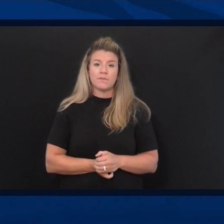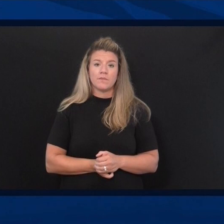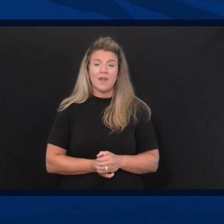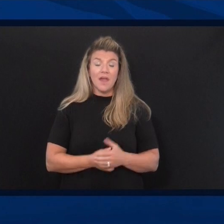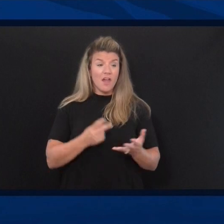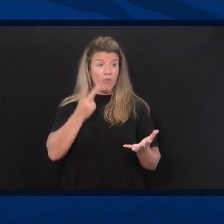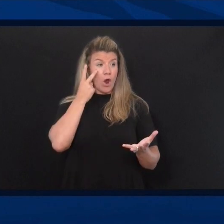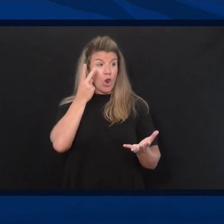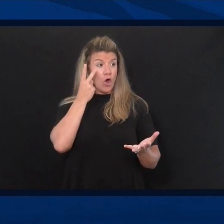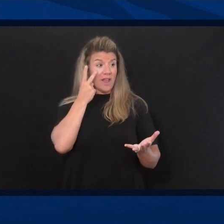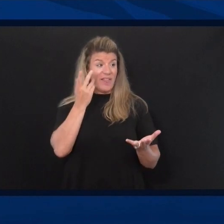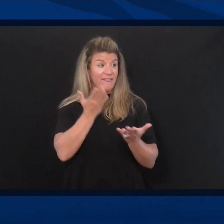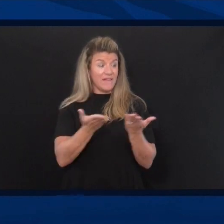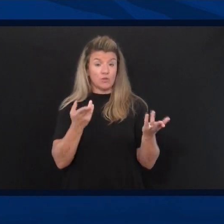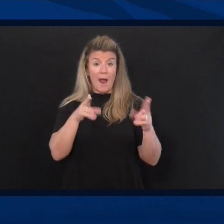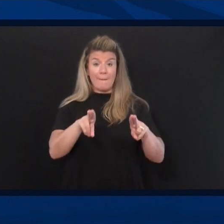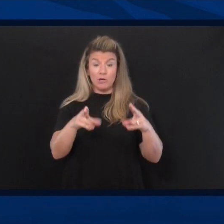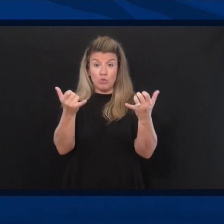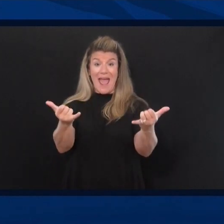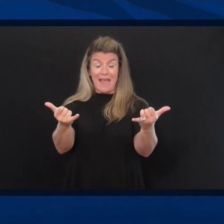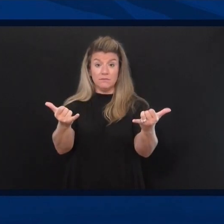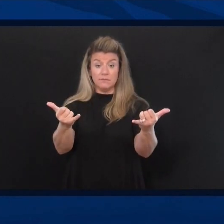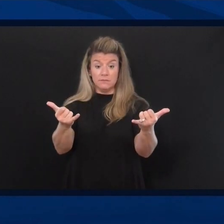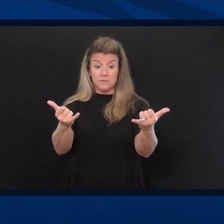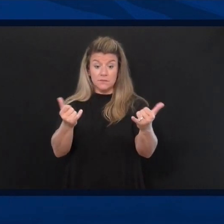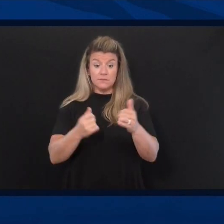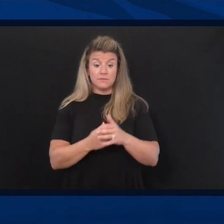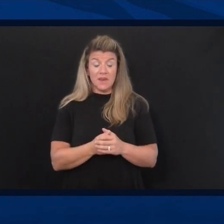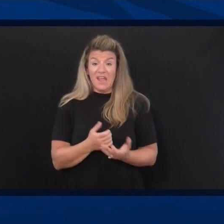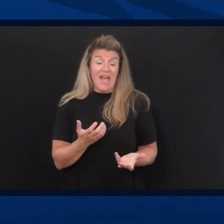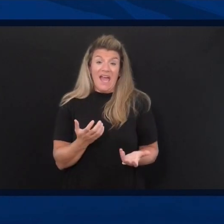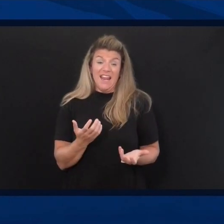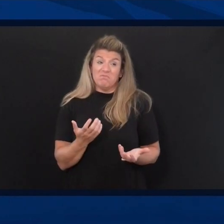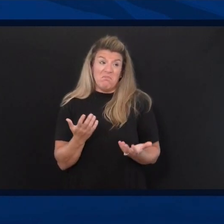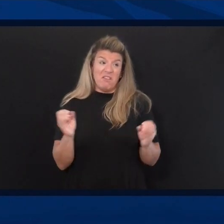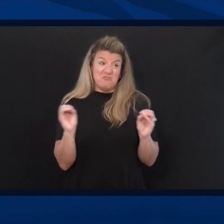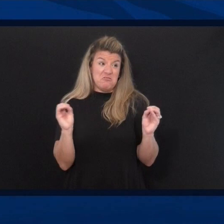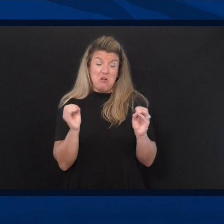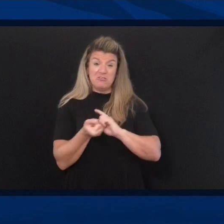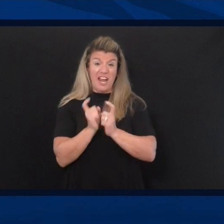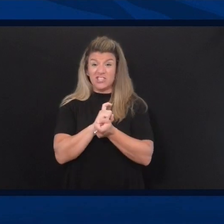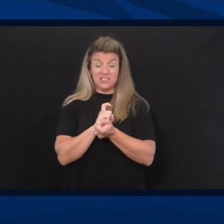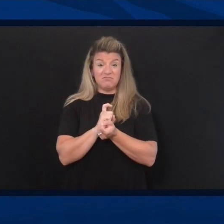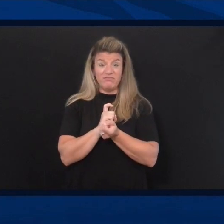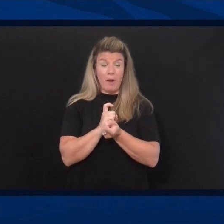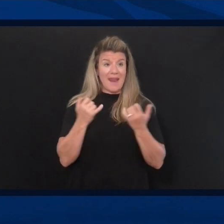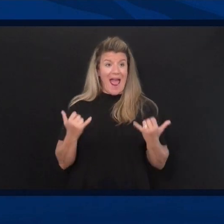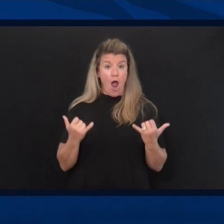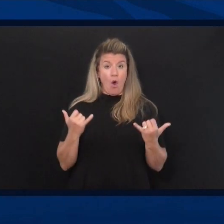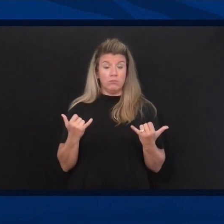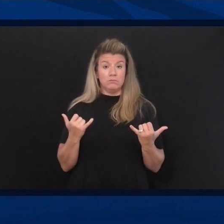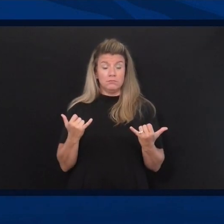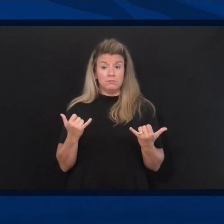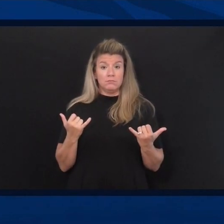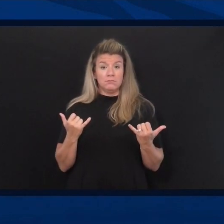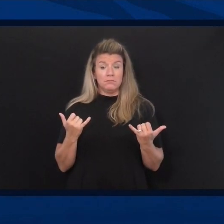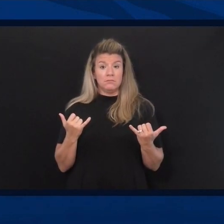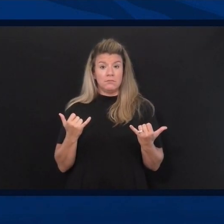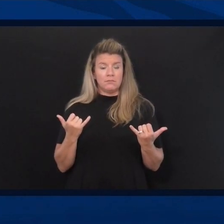helped us as we've been aggressive in our testing with our force here at our headquarters. Dr. Young and the folks from